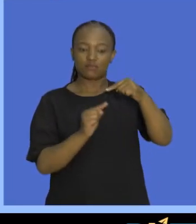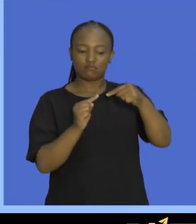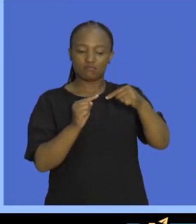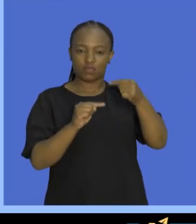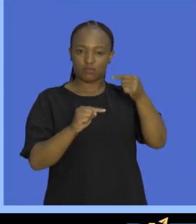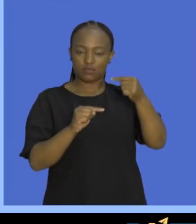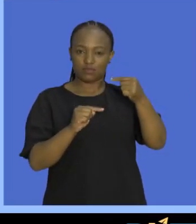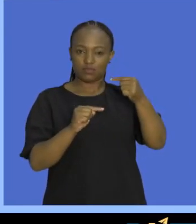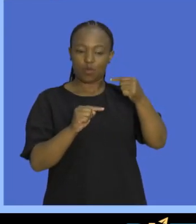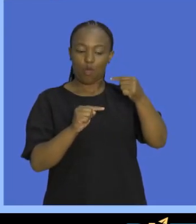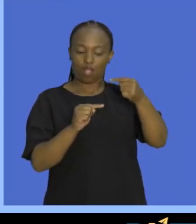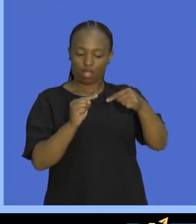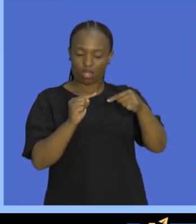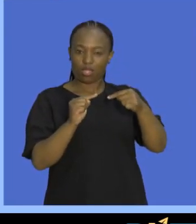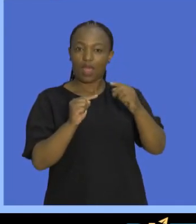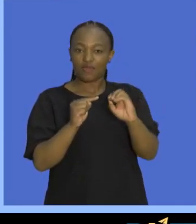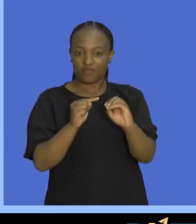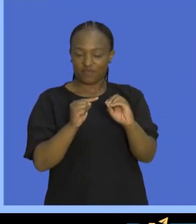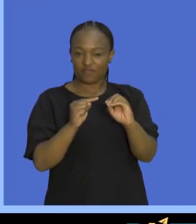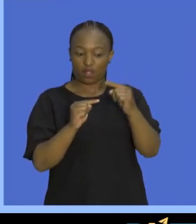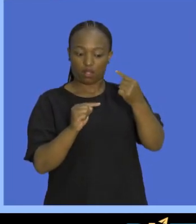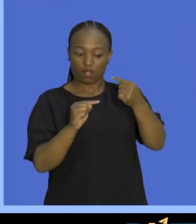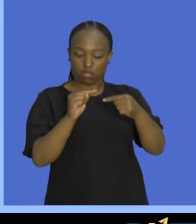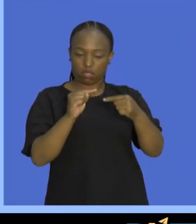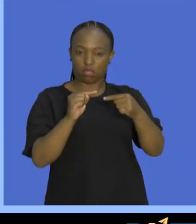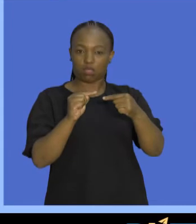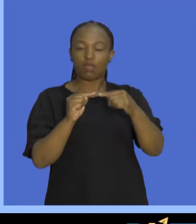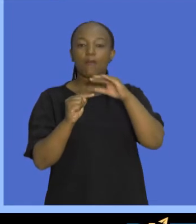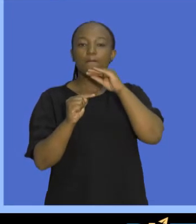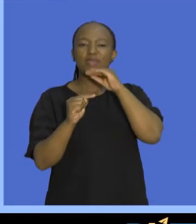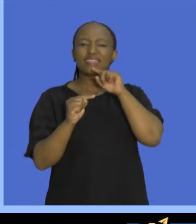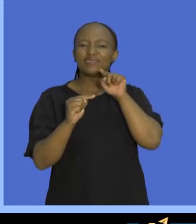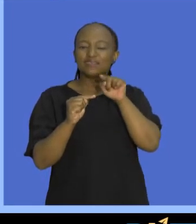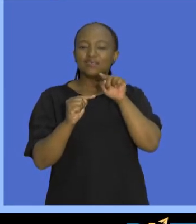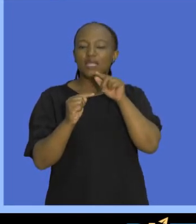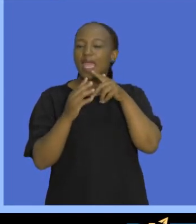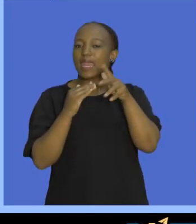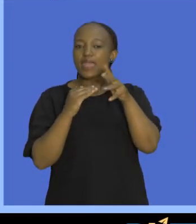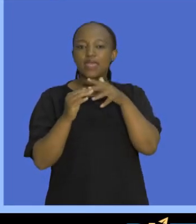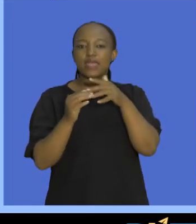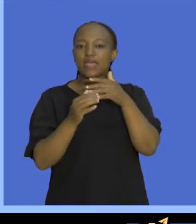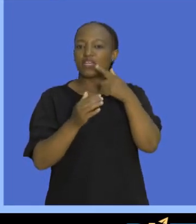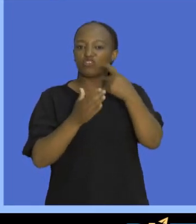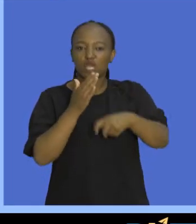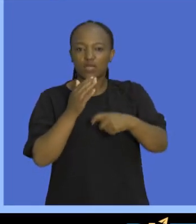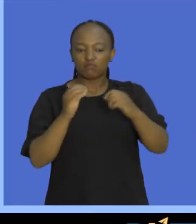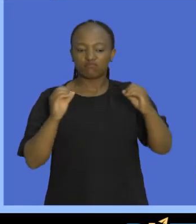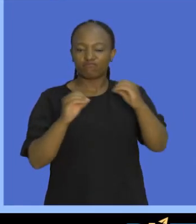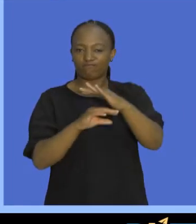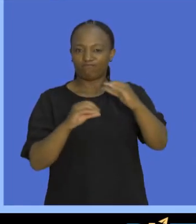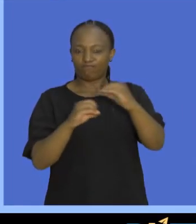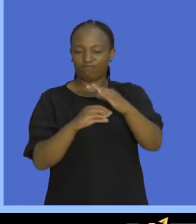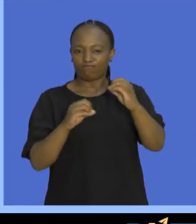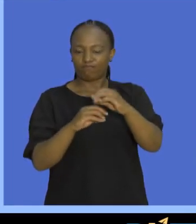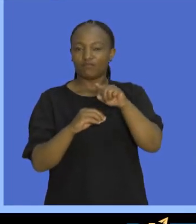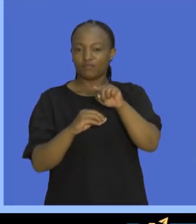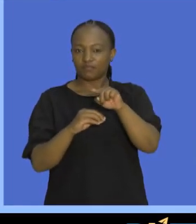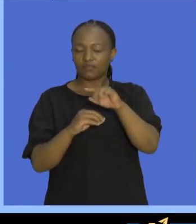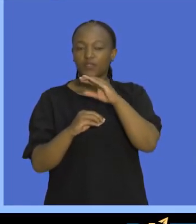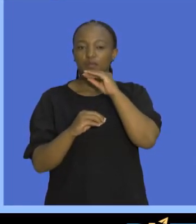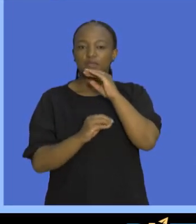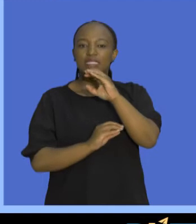switch is closed, the amount of charge that passes through any point, even through the light